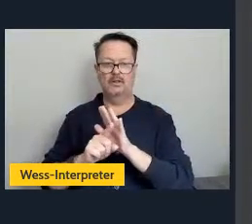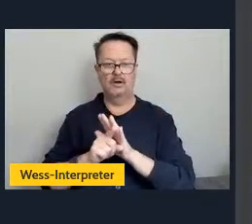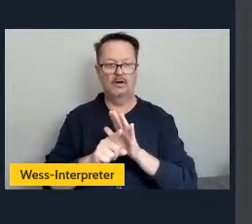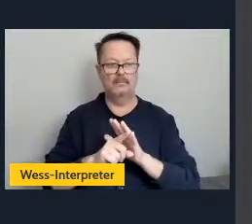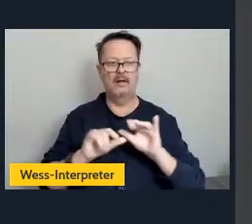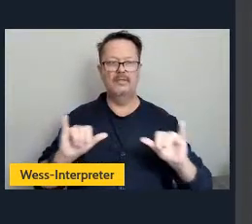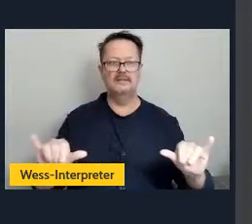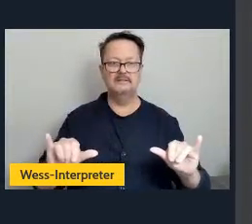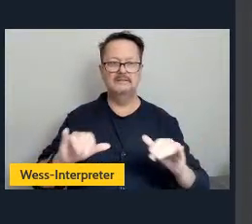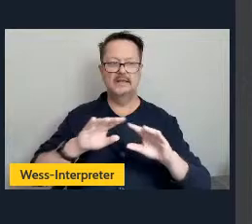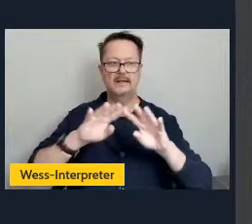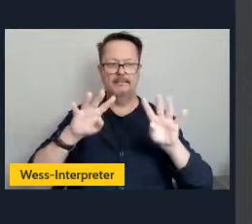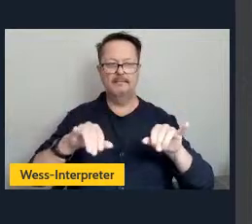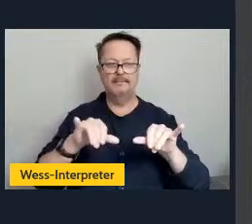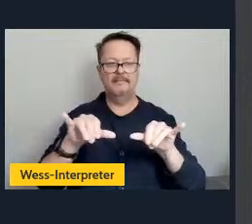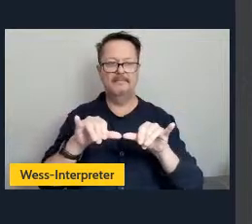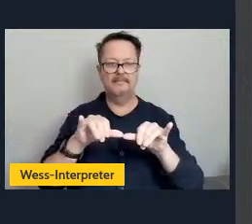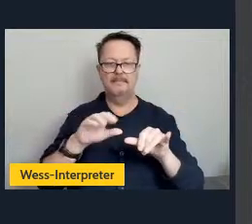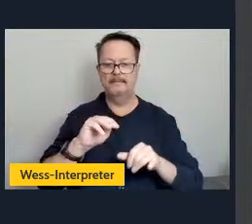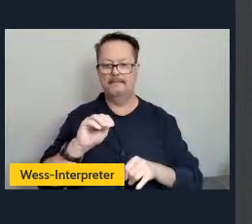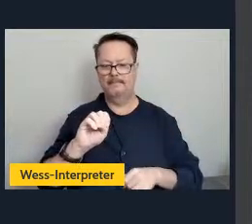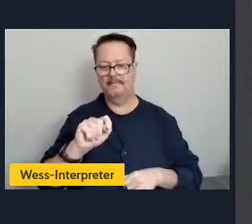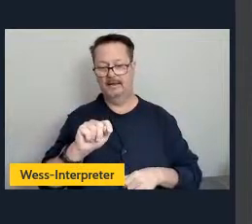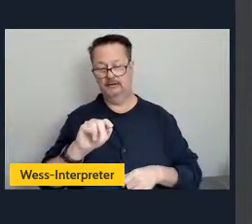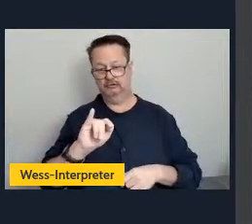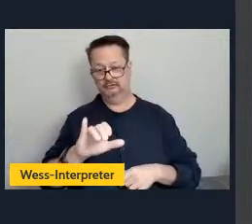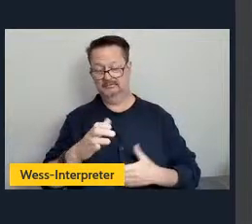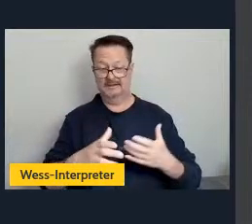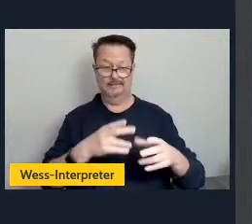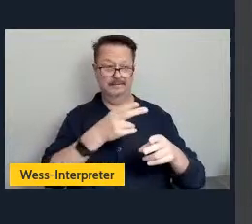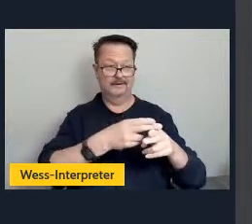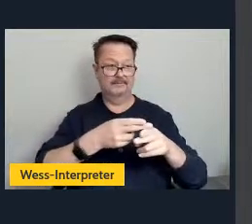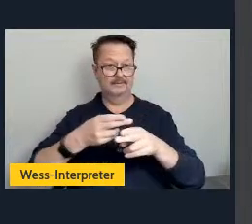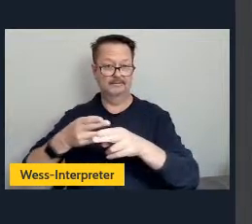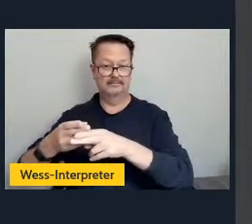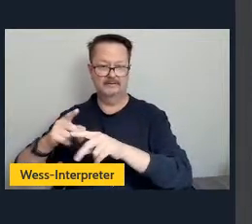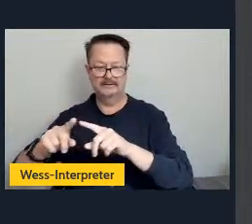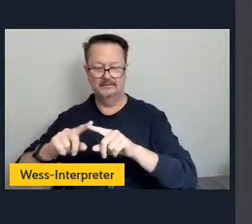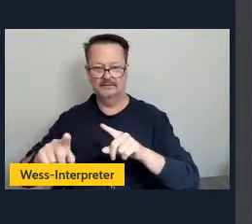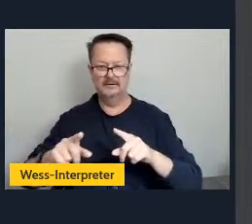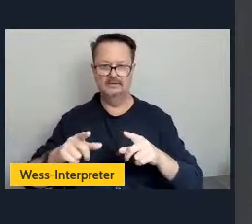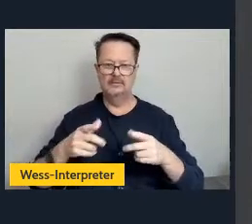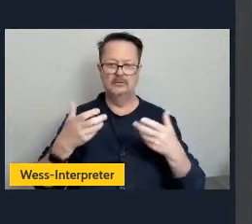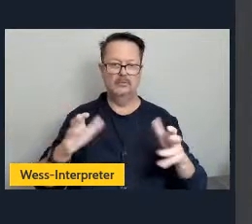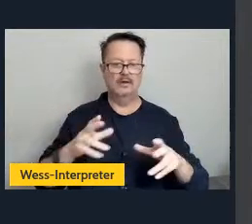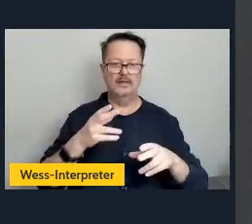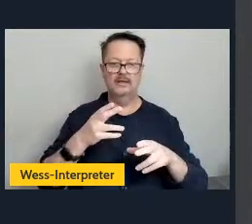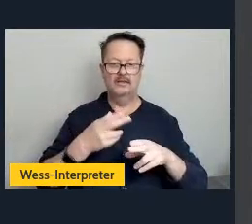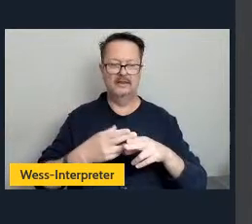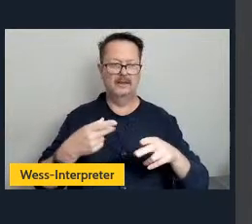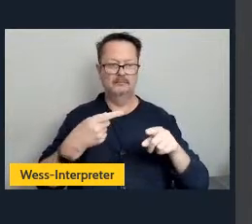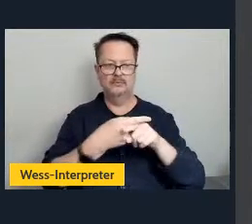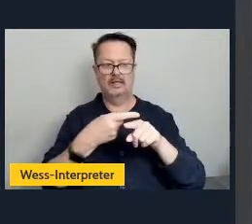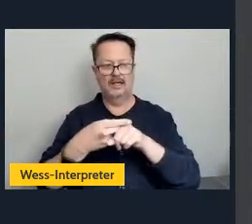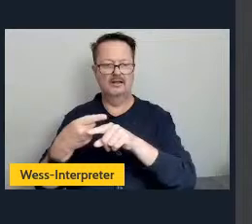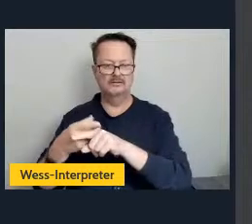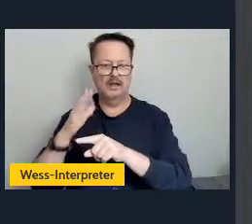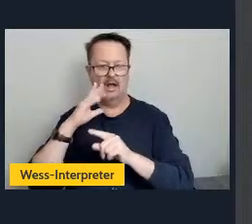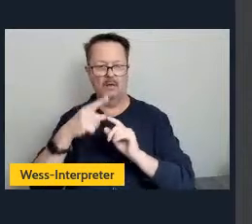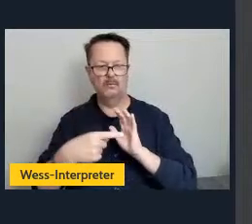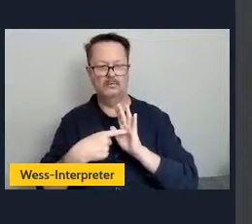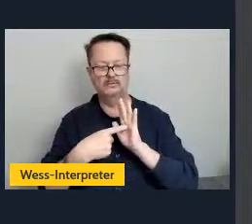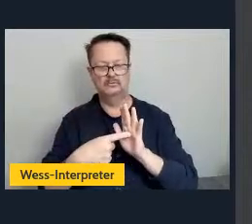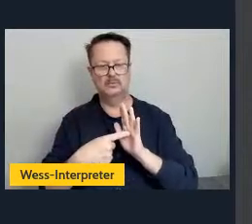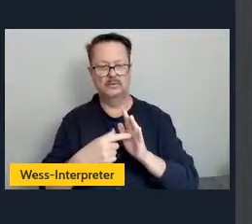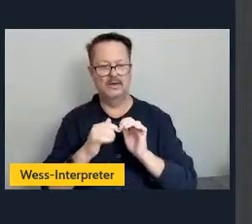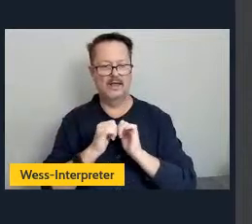metric and you can call them differently, so their names are not clashing. I can show you